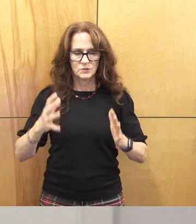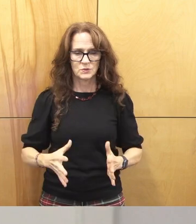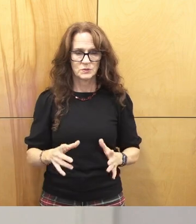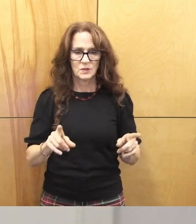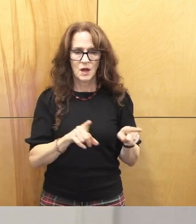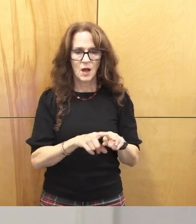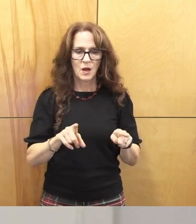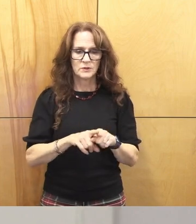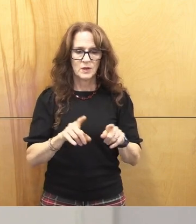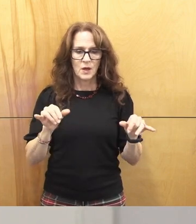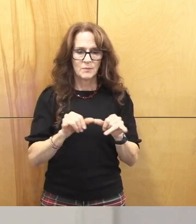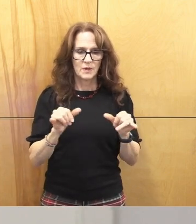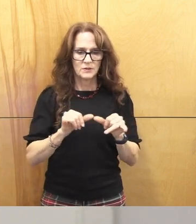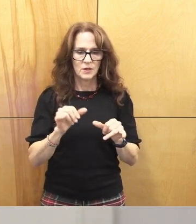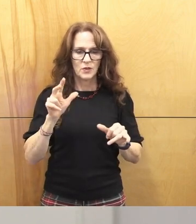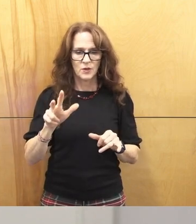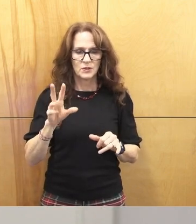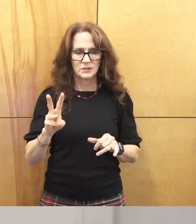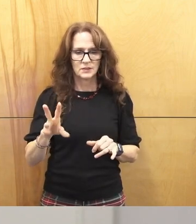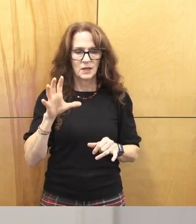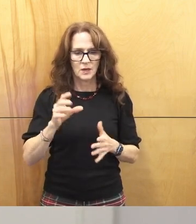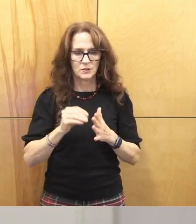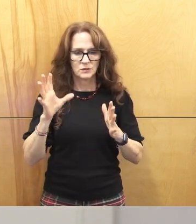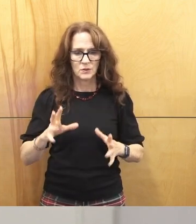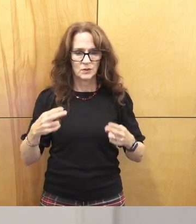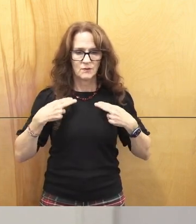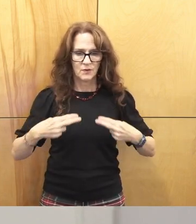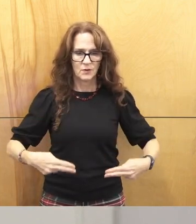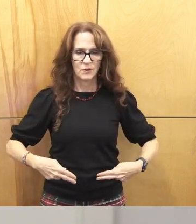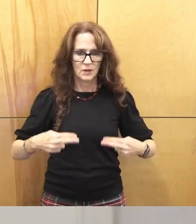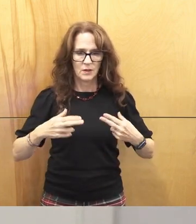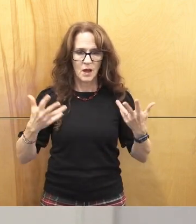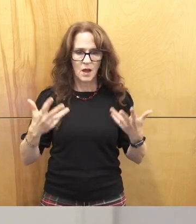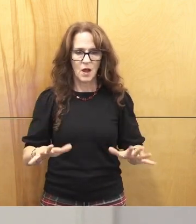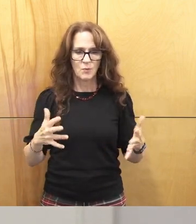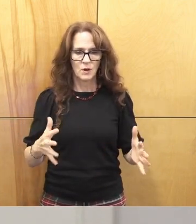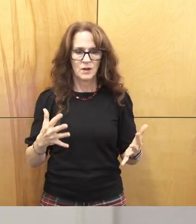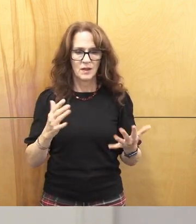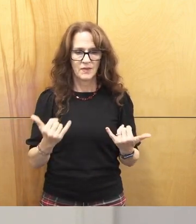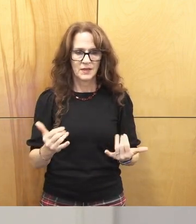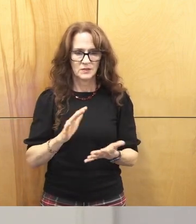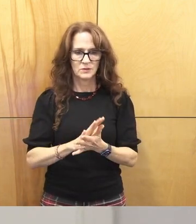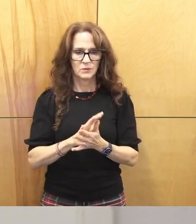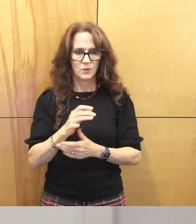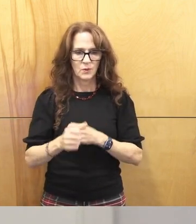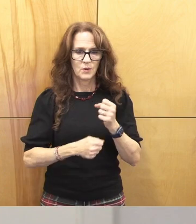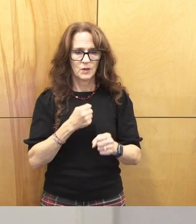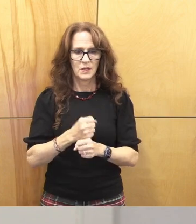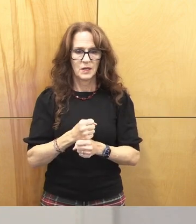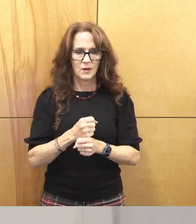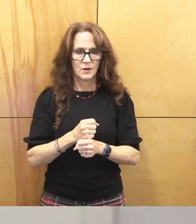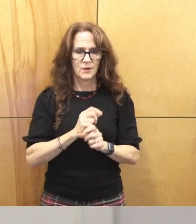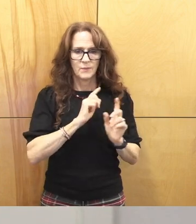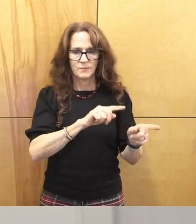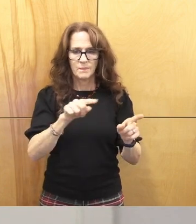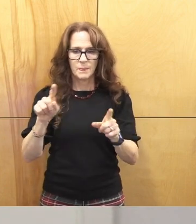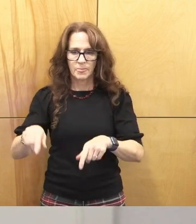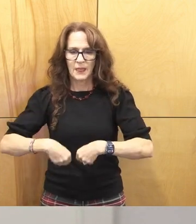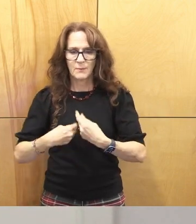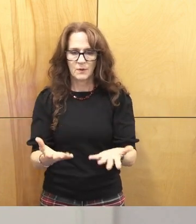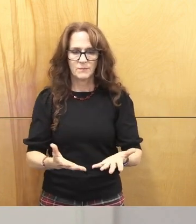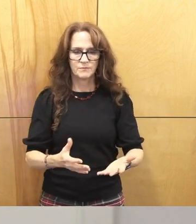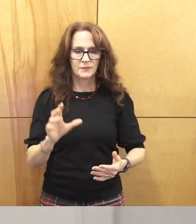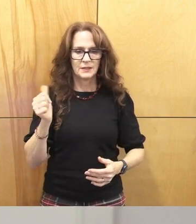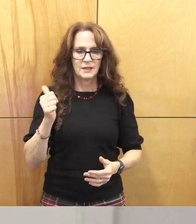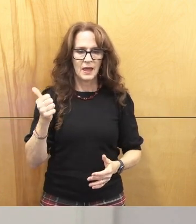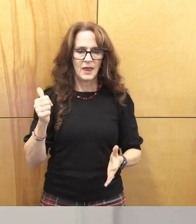also measured 3,600 students for uniforms already this school year en route to providing more than